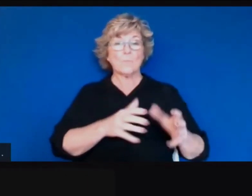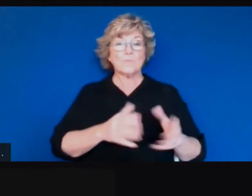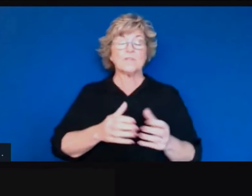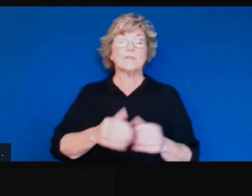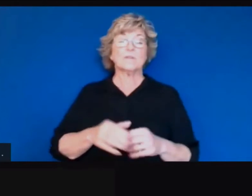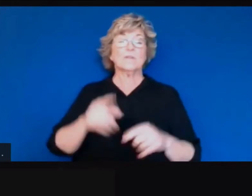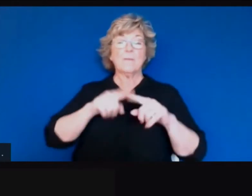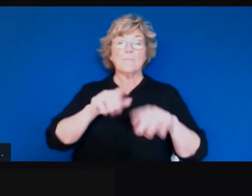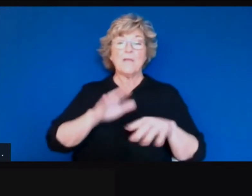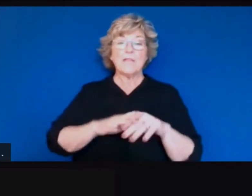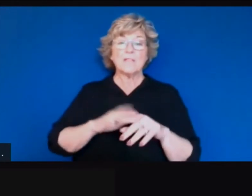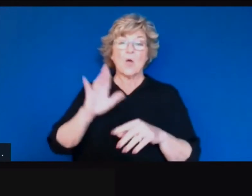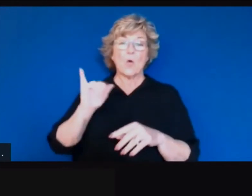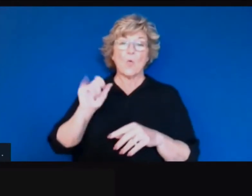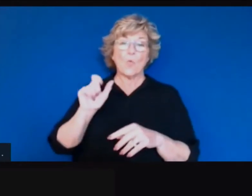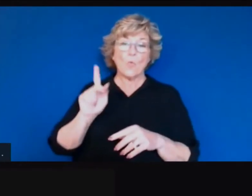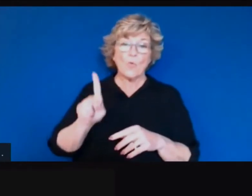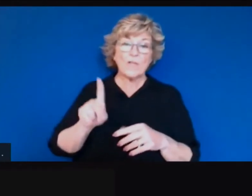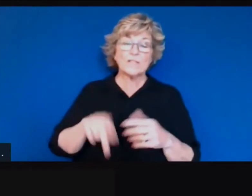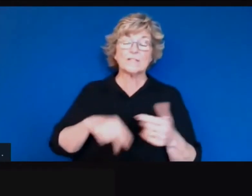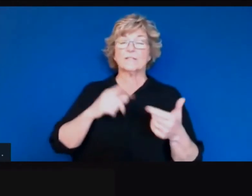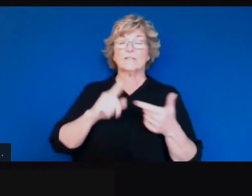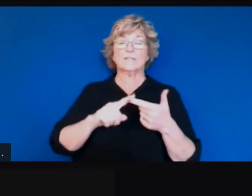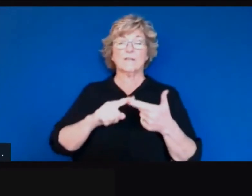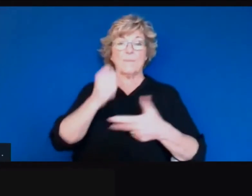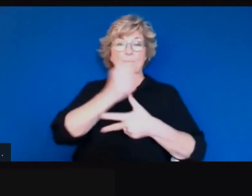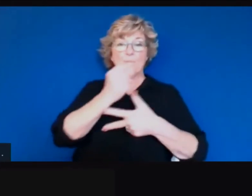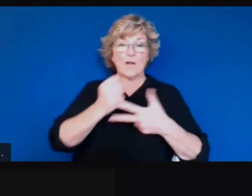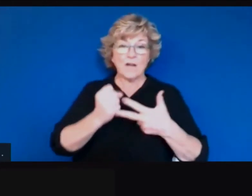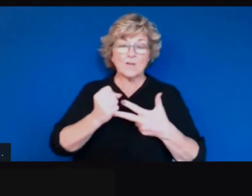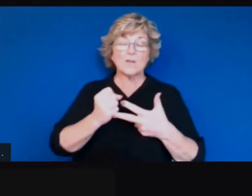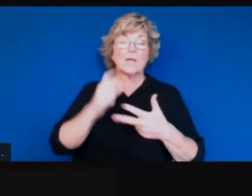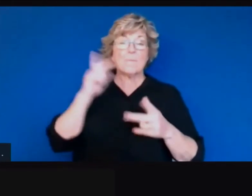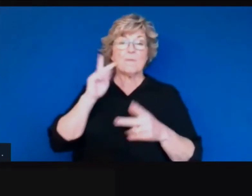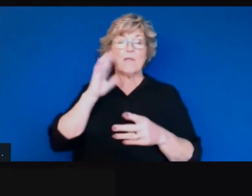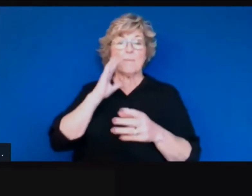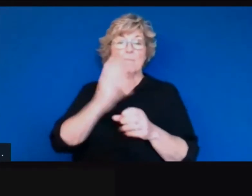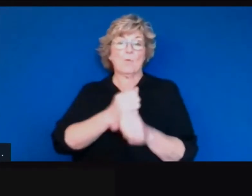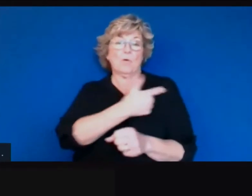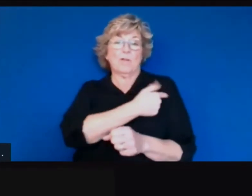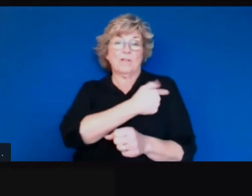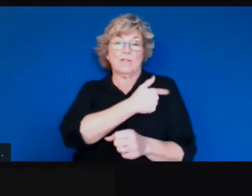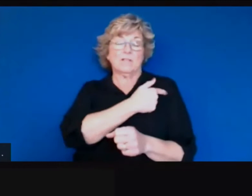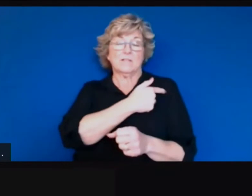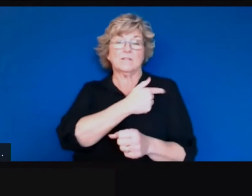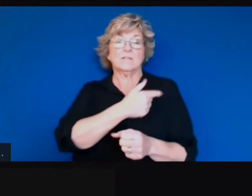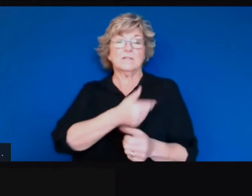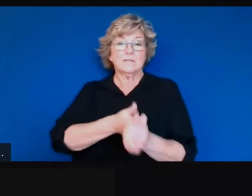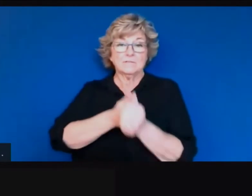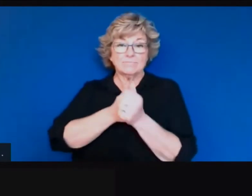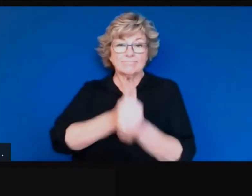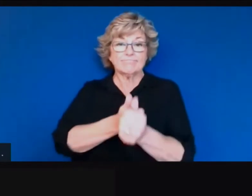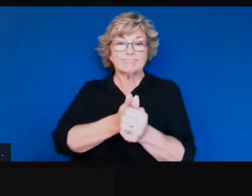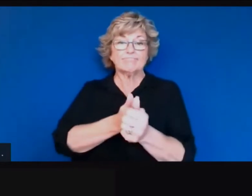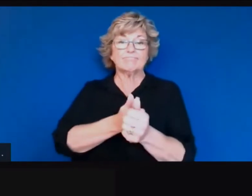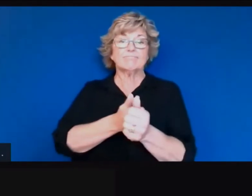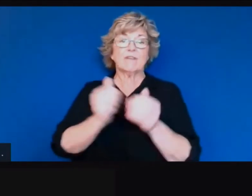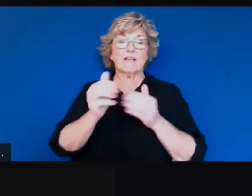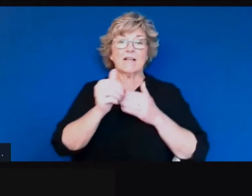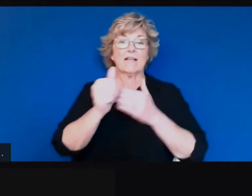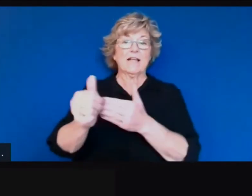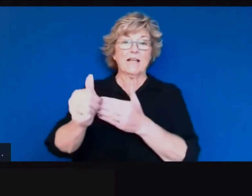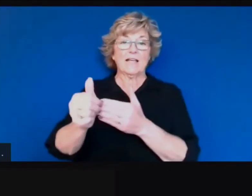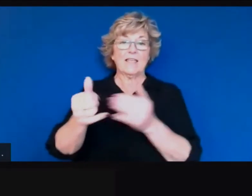and prioritization that people do get the vaccine in the order that the state and all of these different groups coming